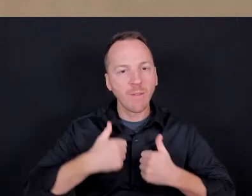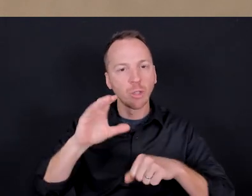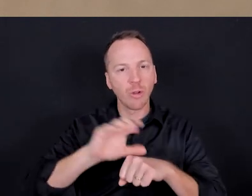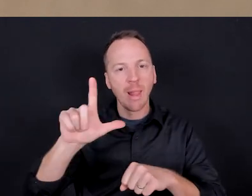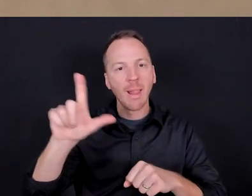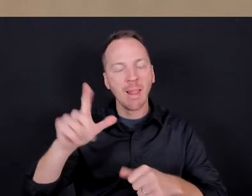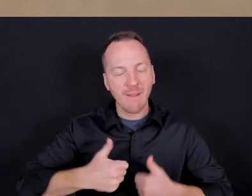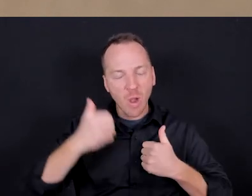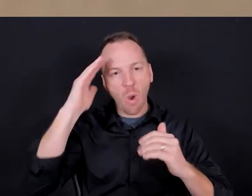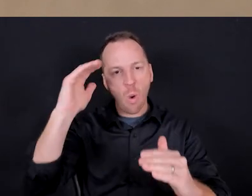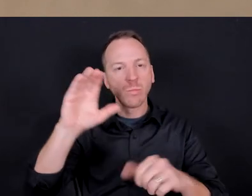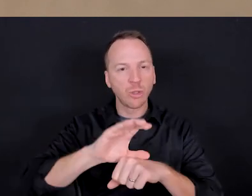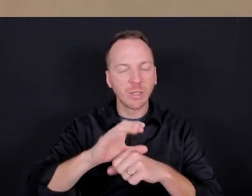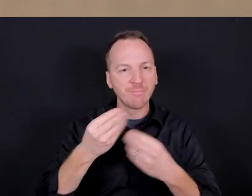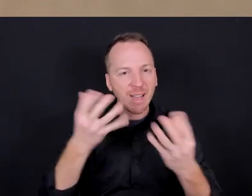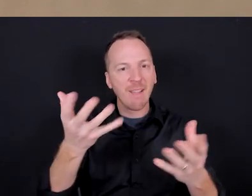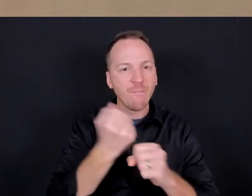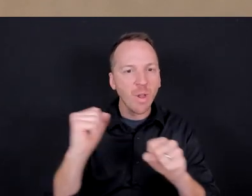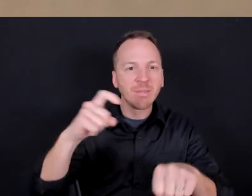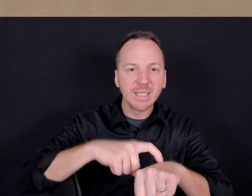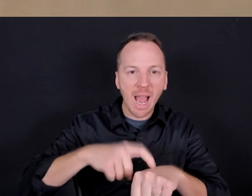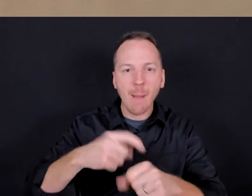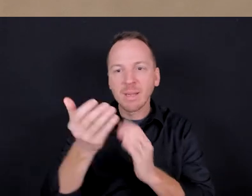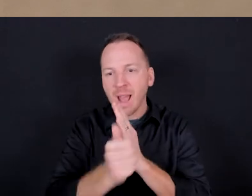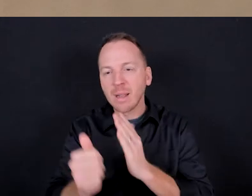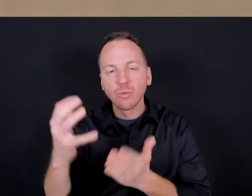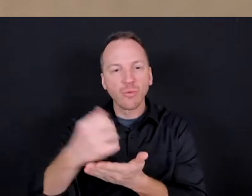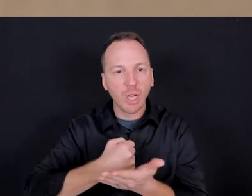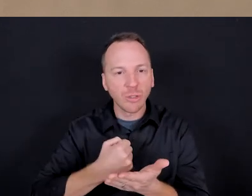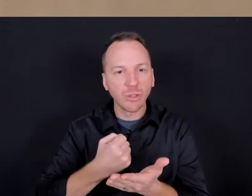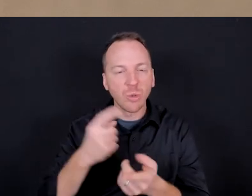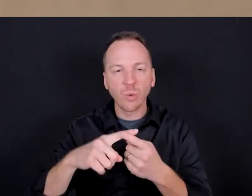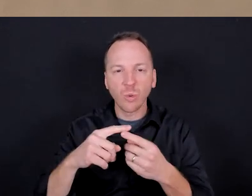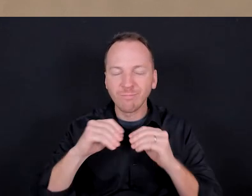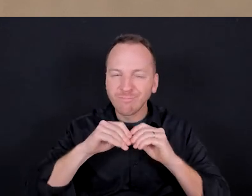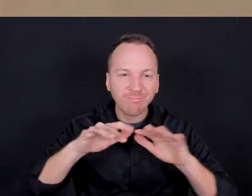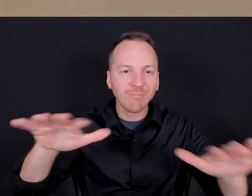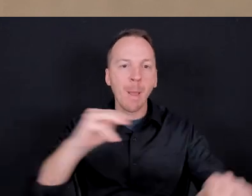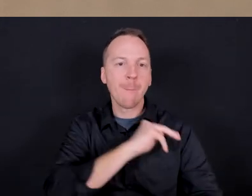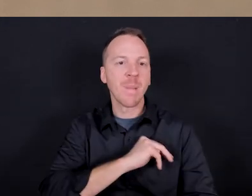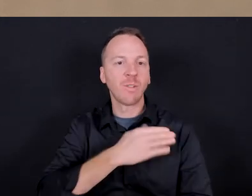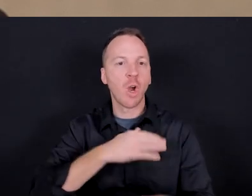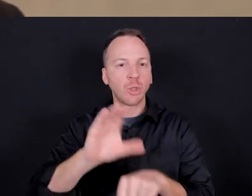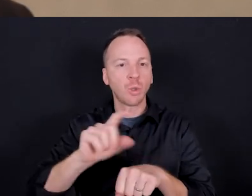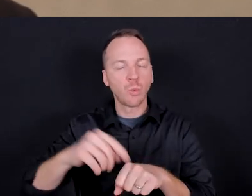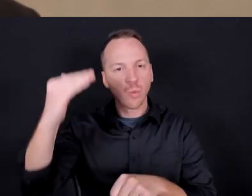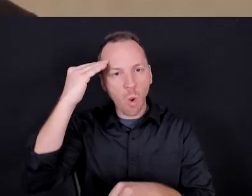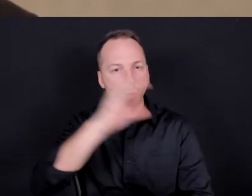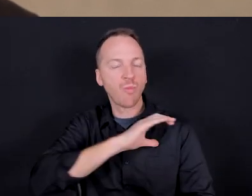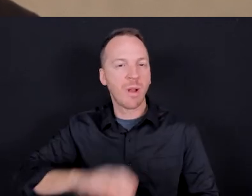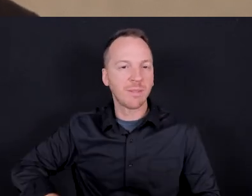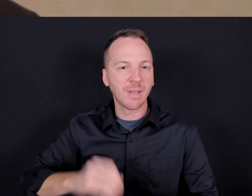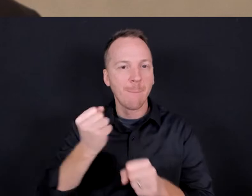freely of their time and their talents and their treasures to advance the mission of our church to know Christ and to make him